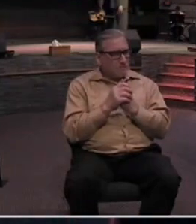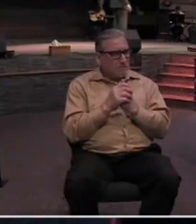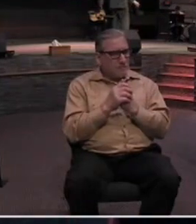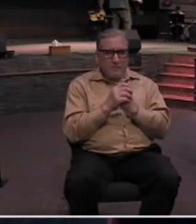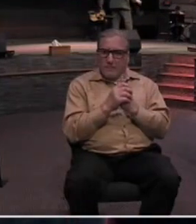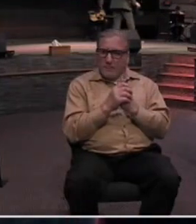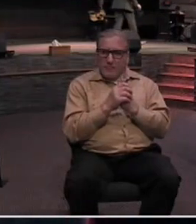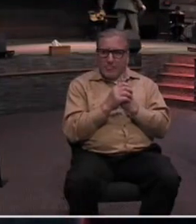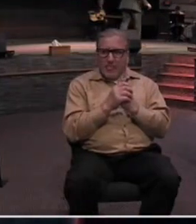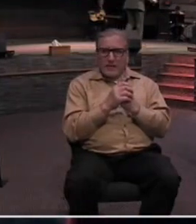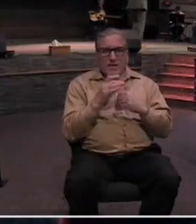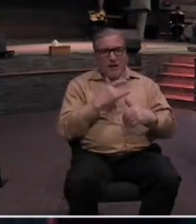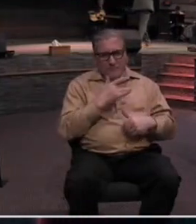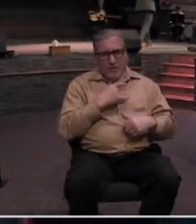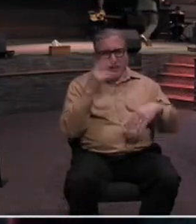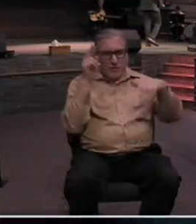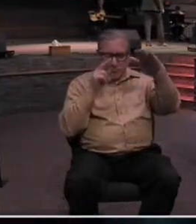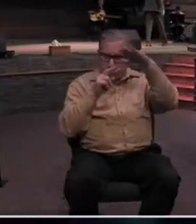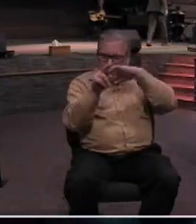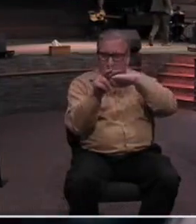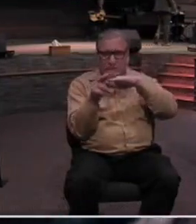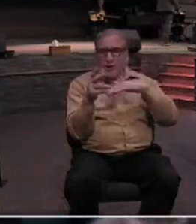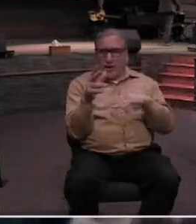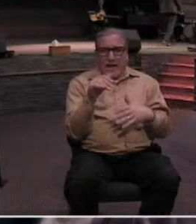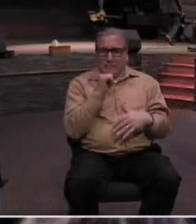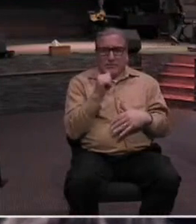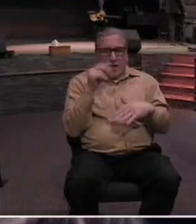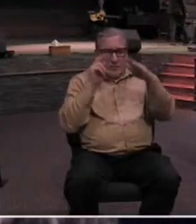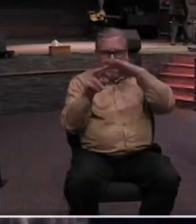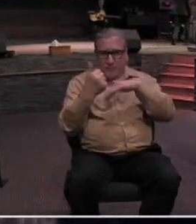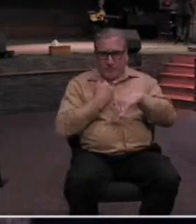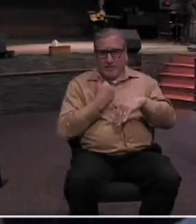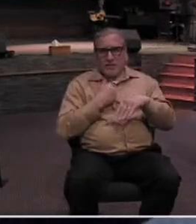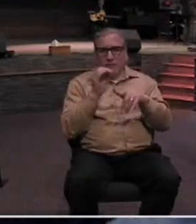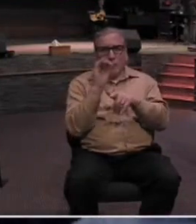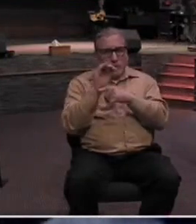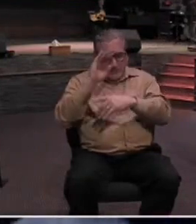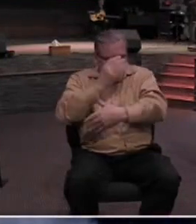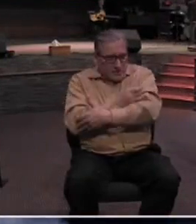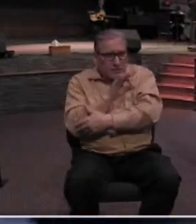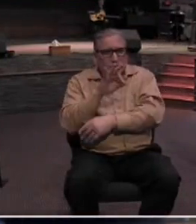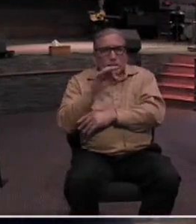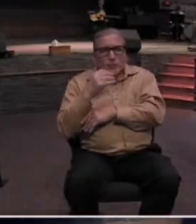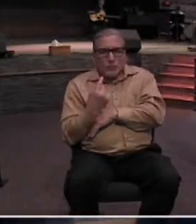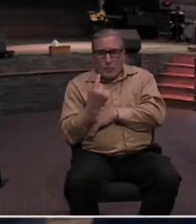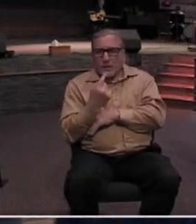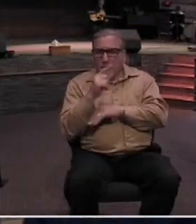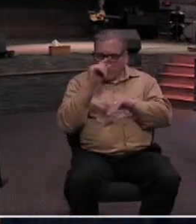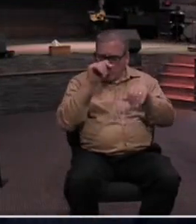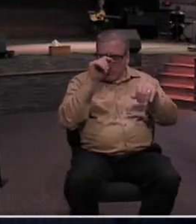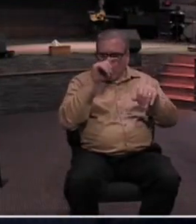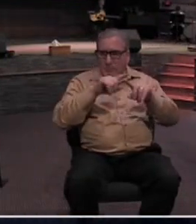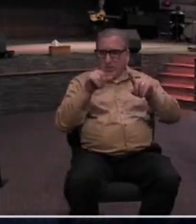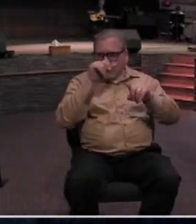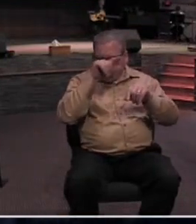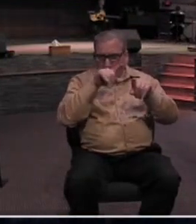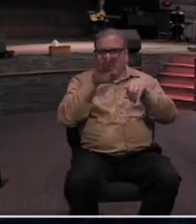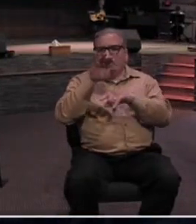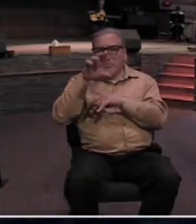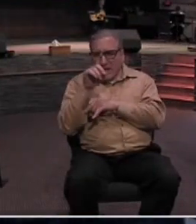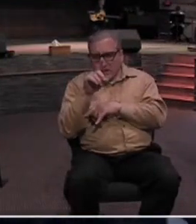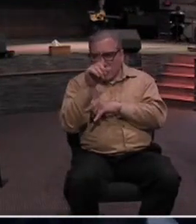Ooh, I feel a prophetic anointing now. I'm not a prophet, neither son of a prophet, but I cannot tell you right now. Amen, Brother Bland. God has chosen